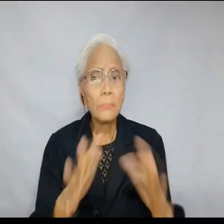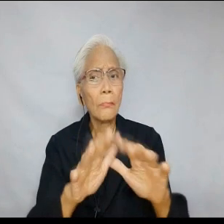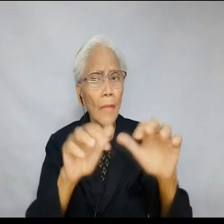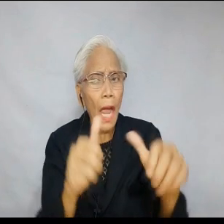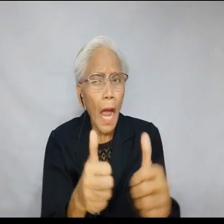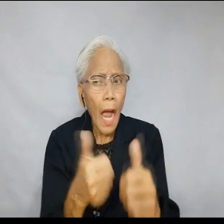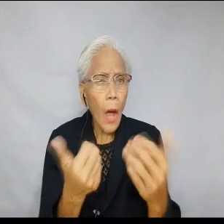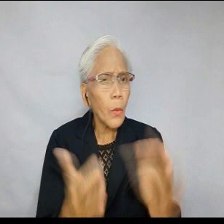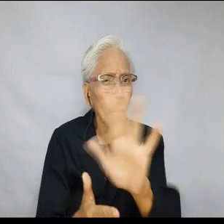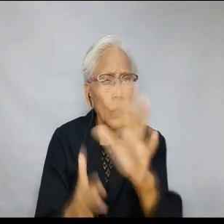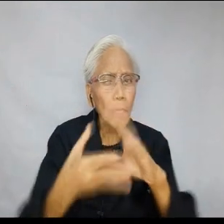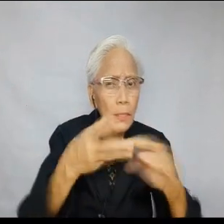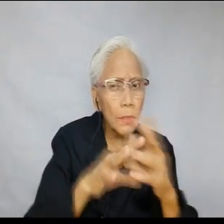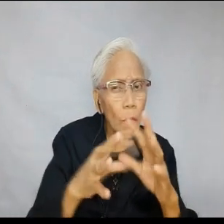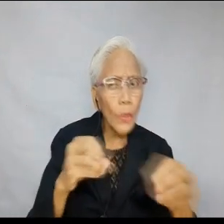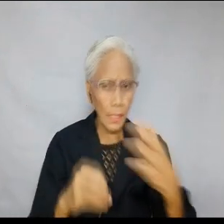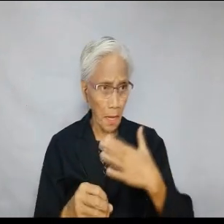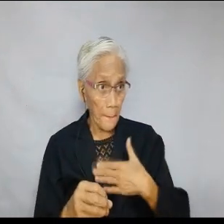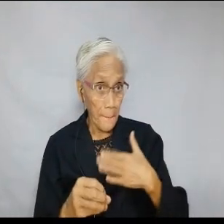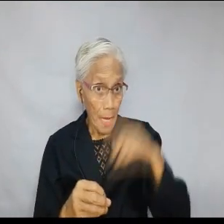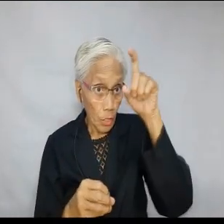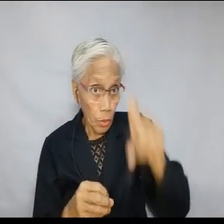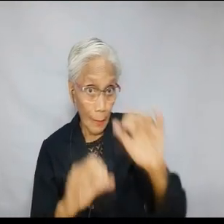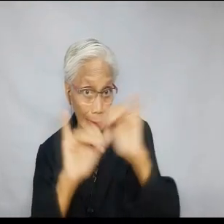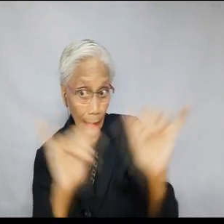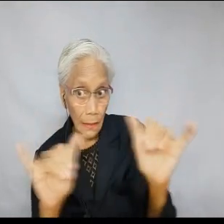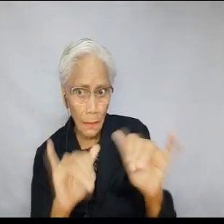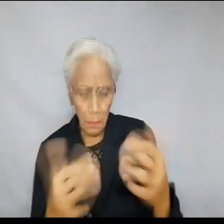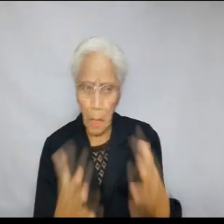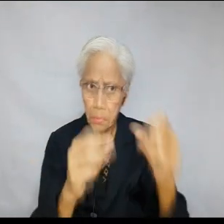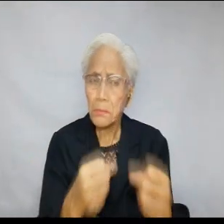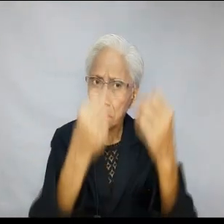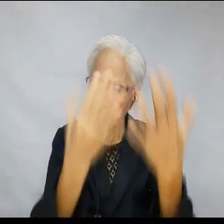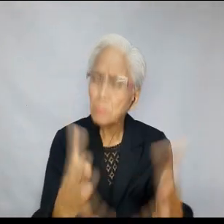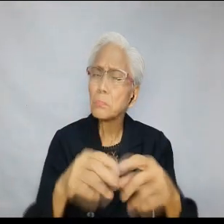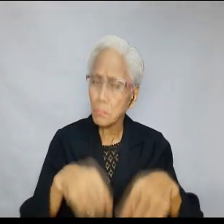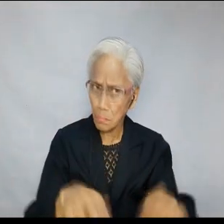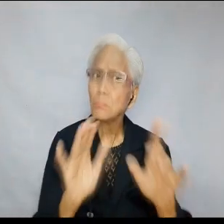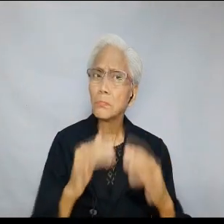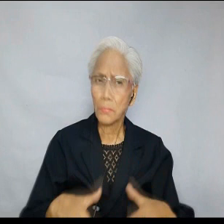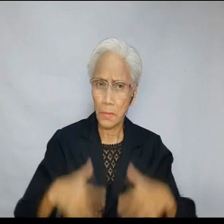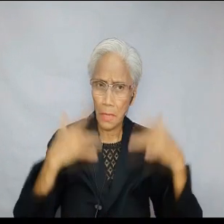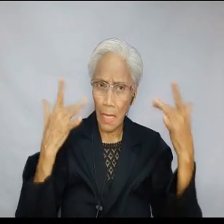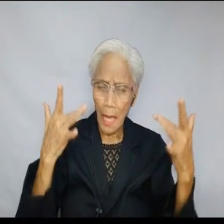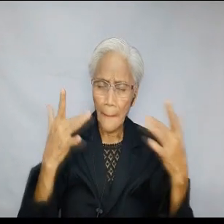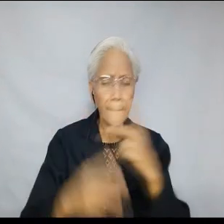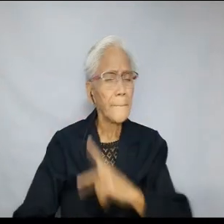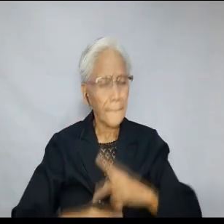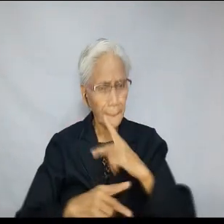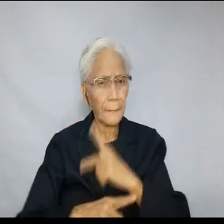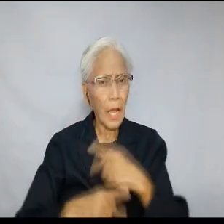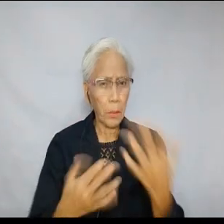is, how should your story and mine be like? I suggest that as long as we